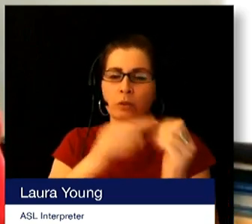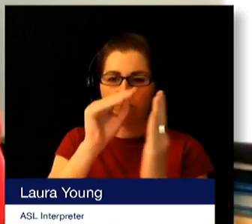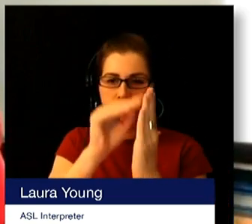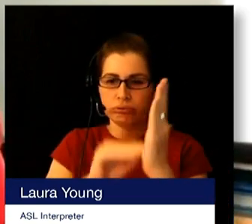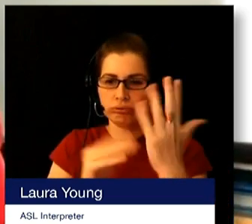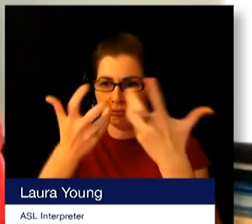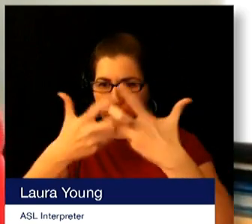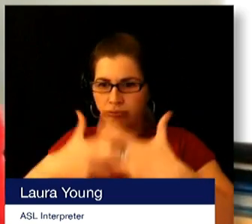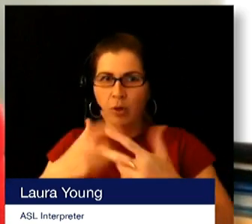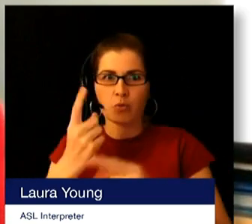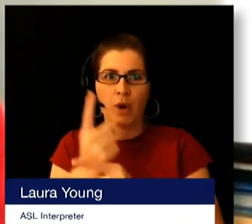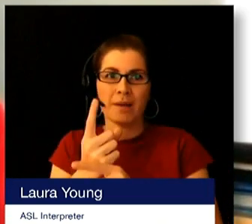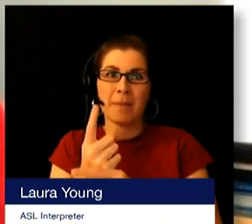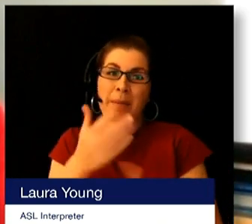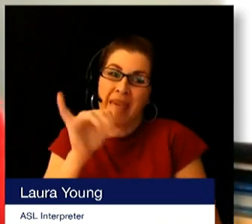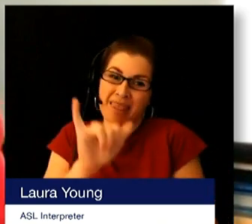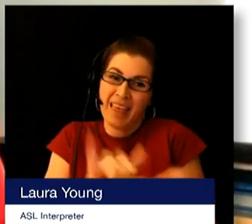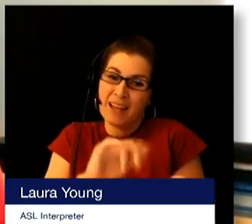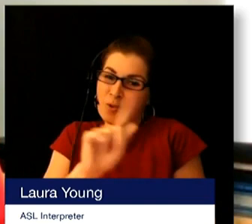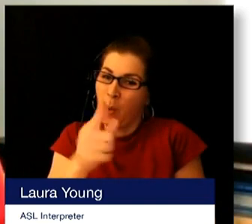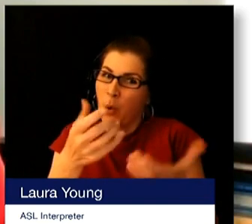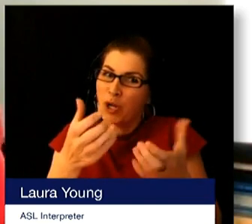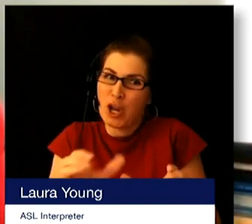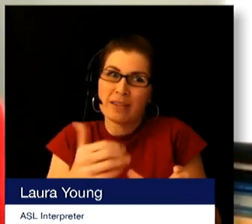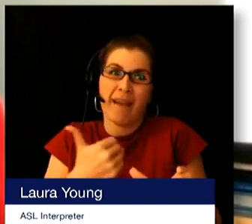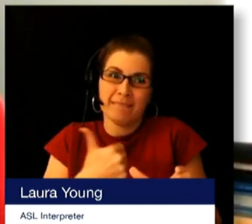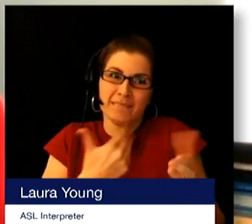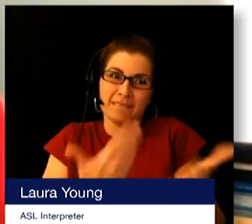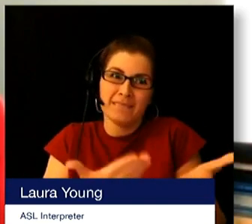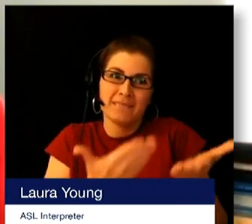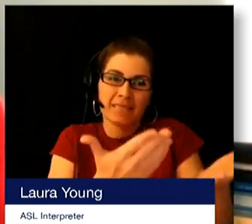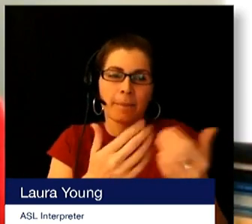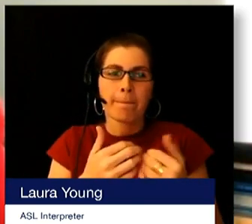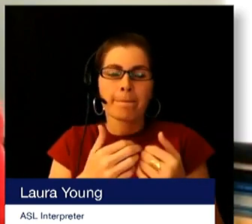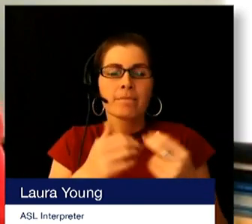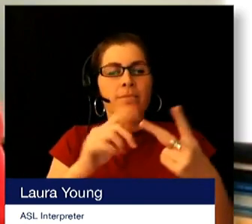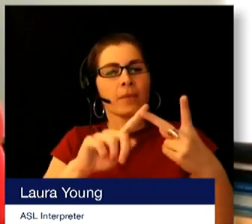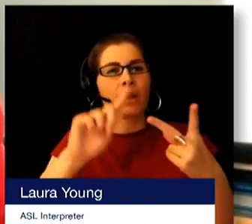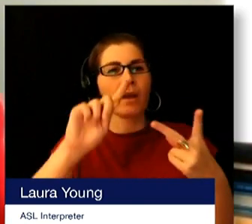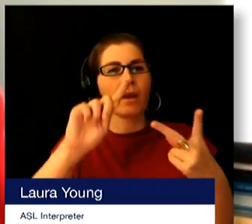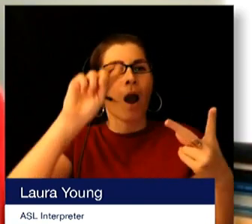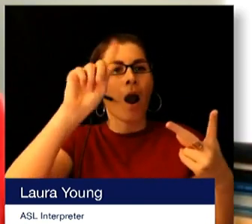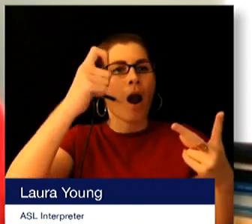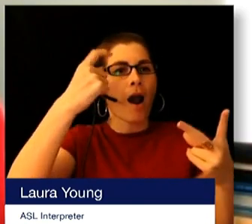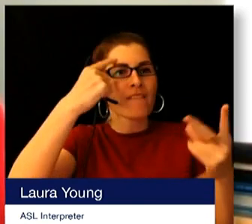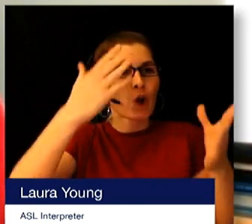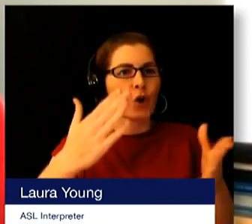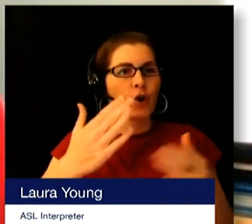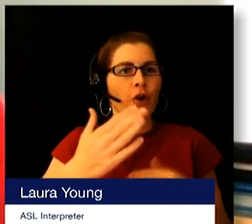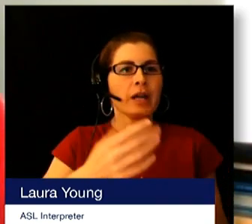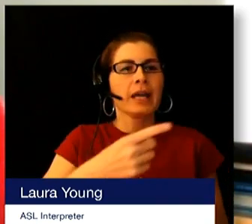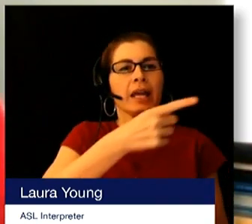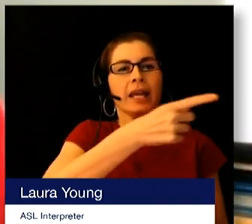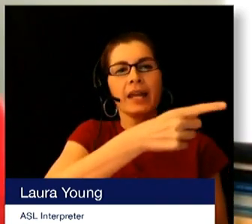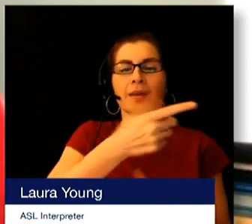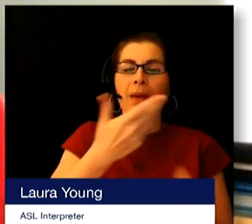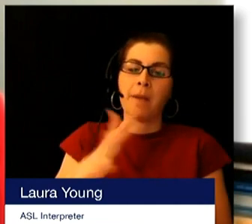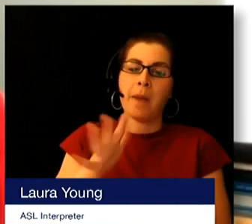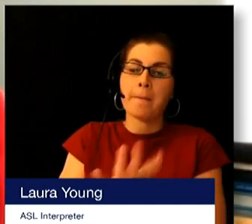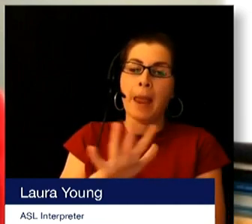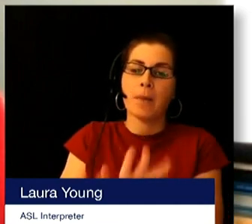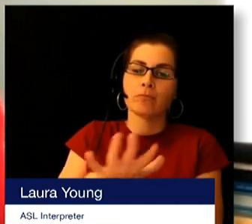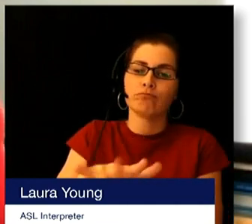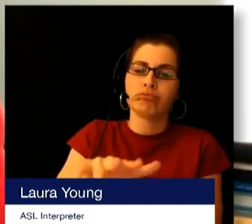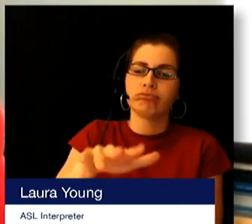it just may be the only chance that you have. When it comes to the governor who just lets this paperwork pile up and you